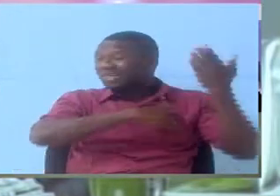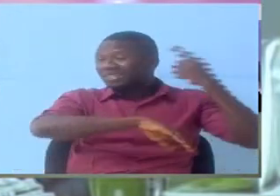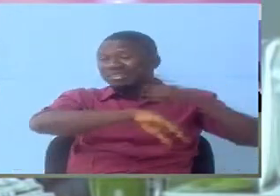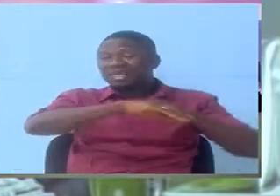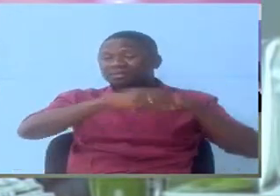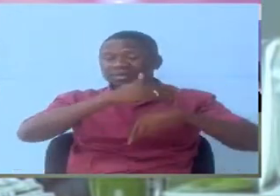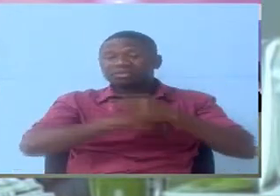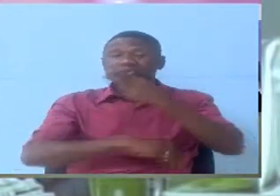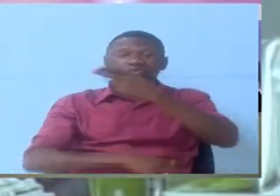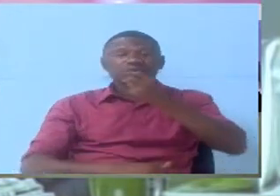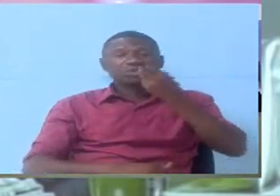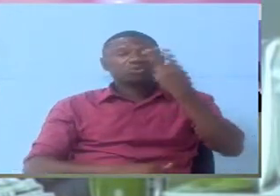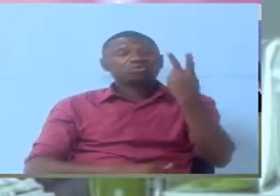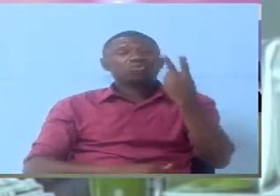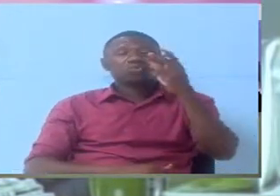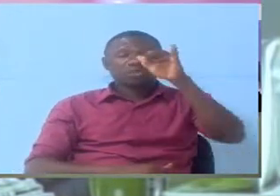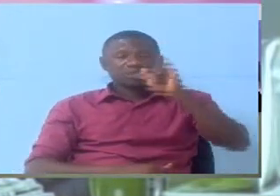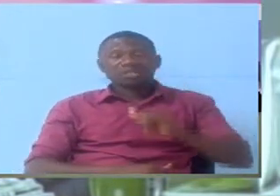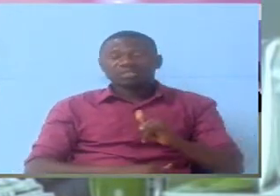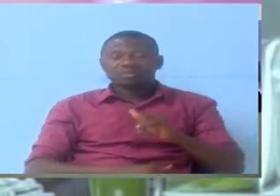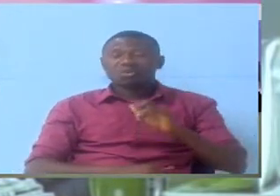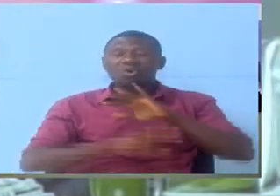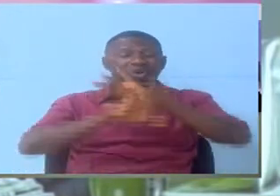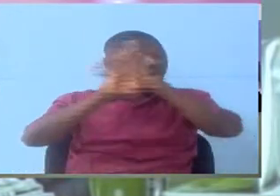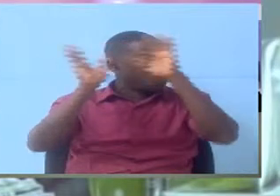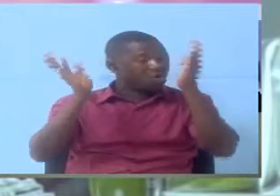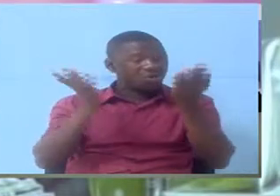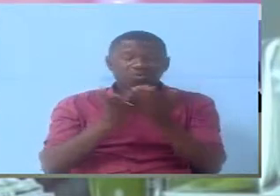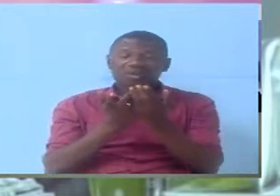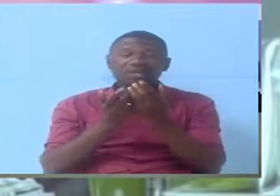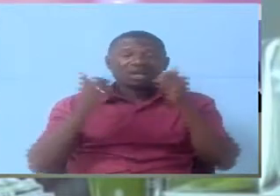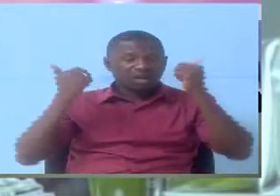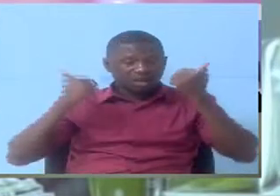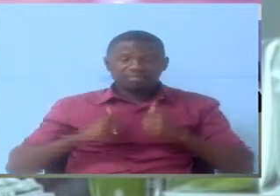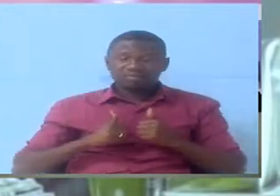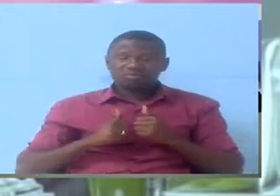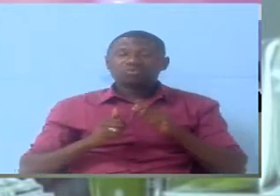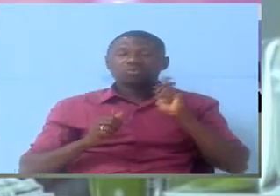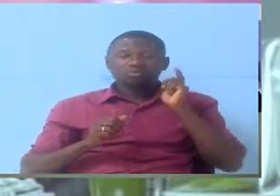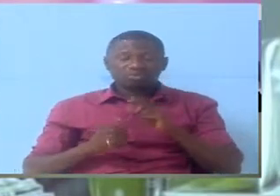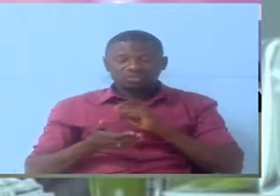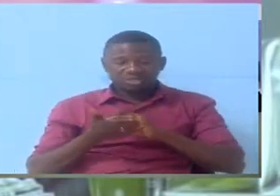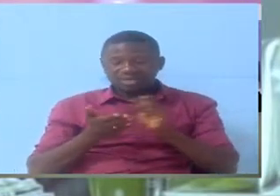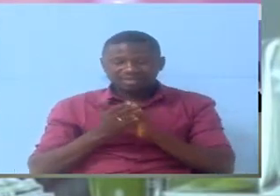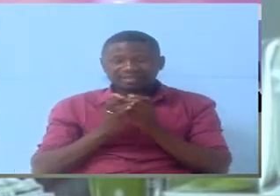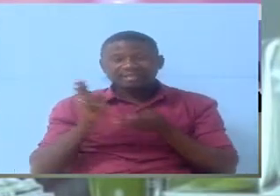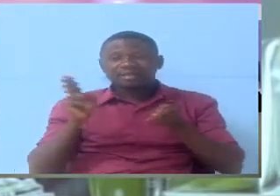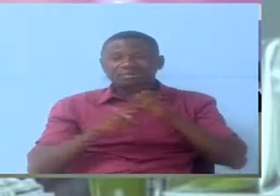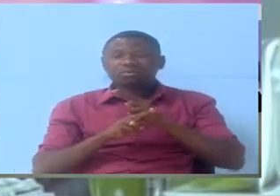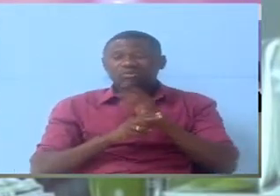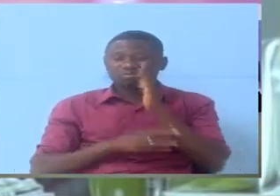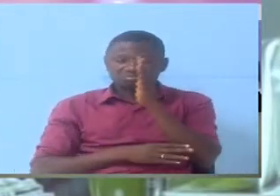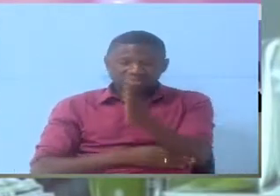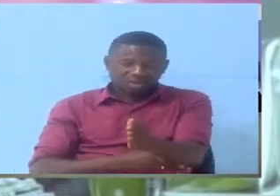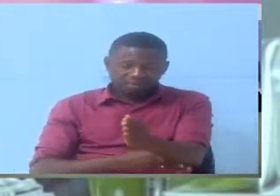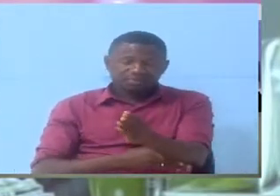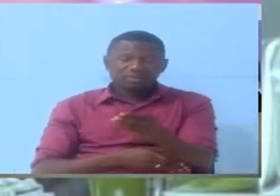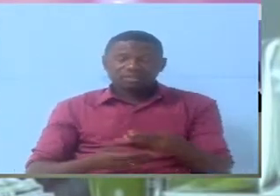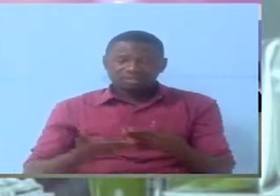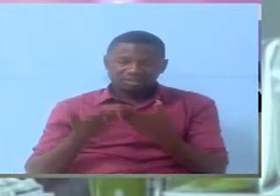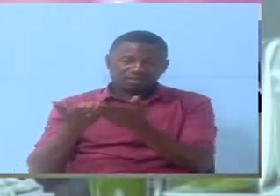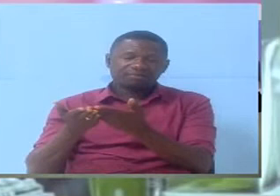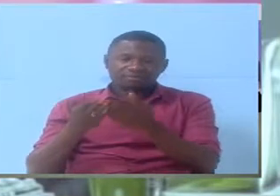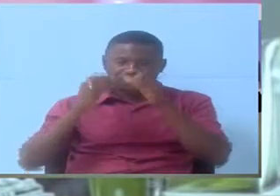Kolumenu keta abe nga be buntun ka tariko safe me yalon ko tarike tilindingulo men seneata